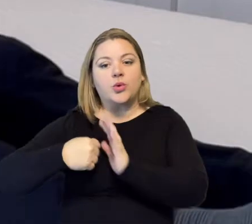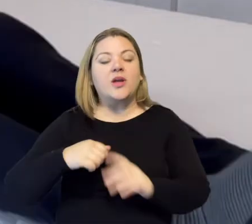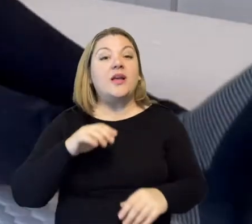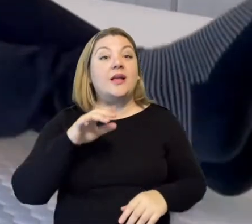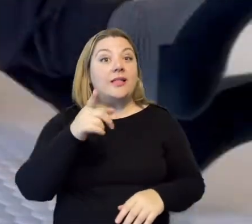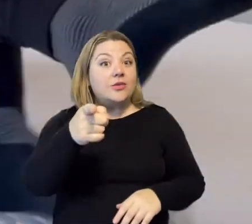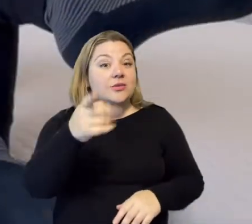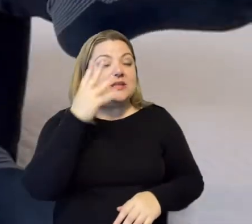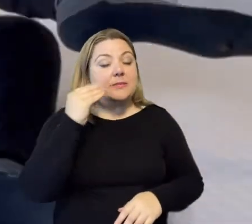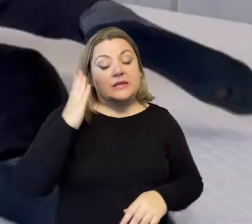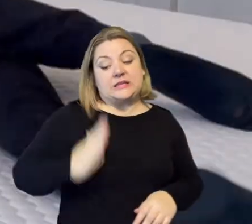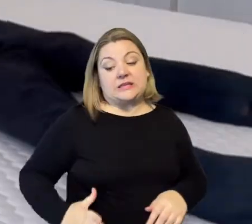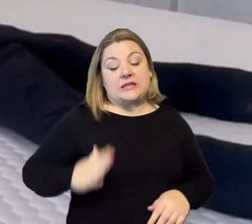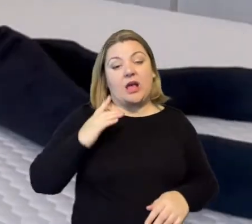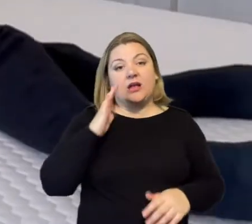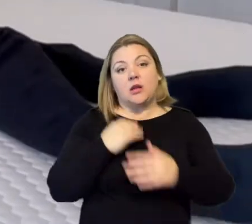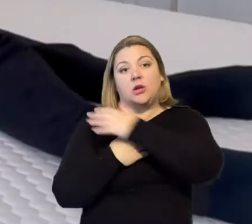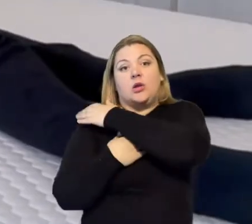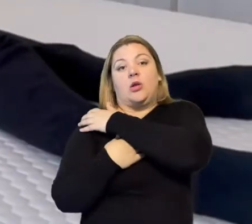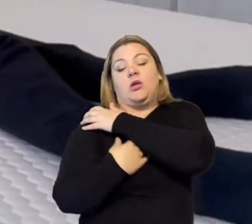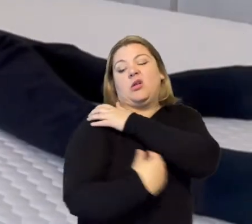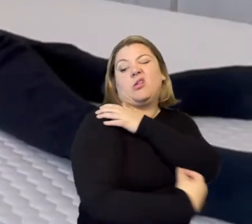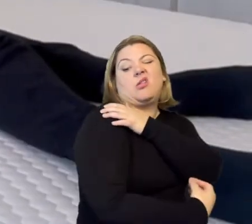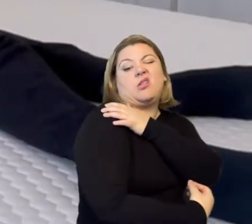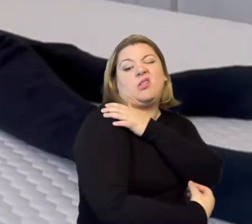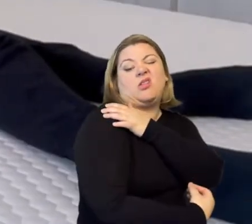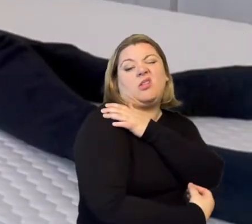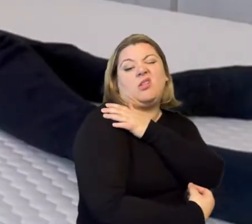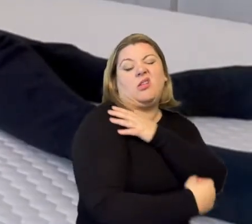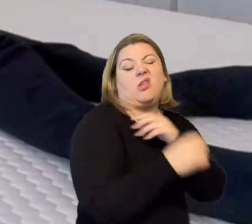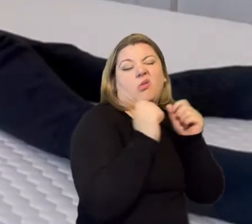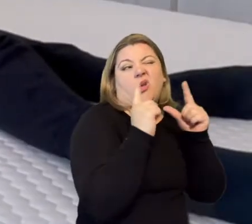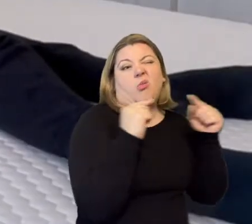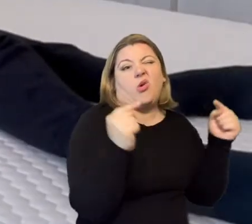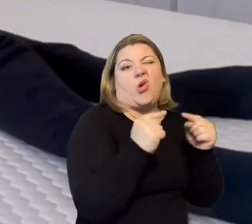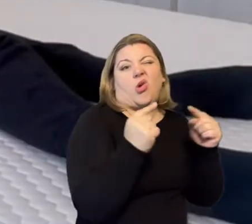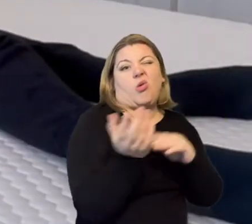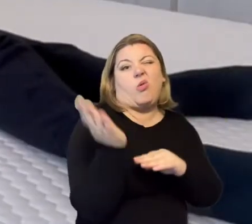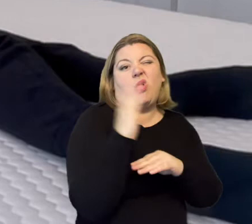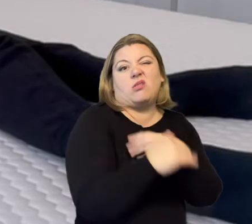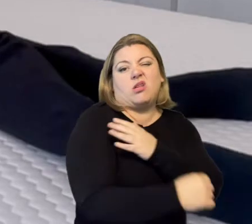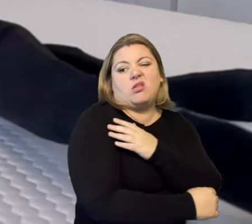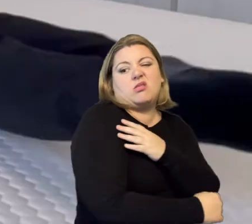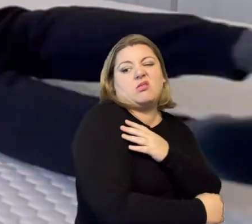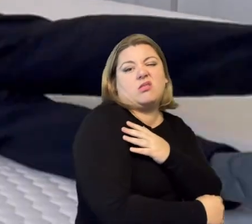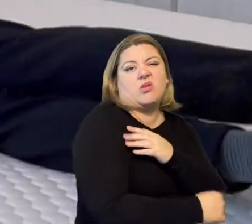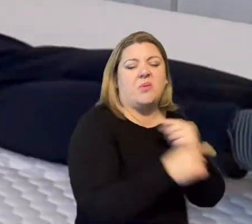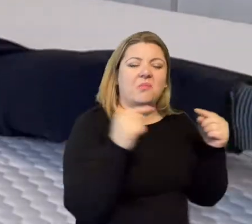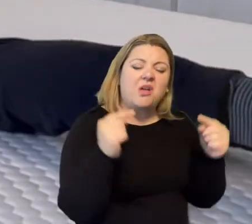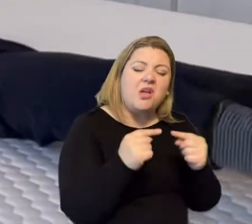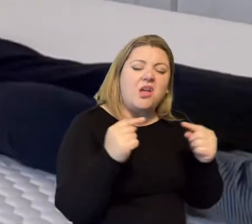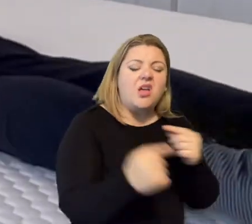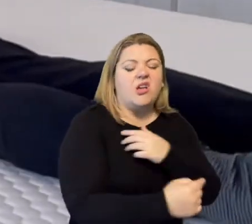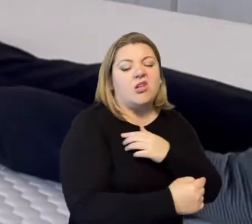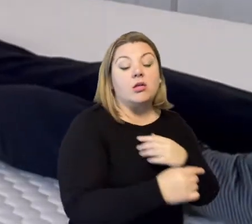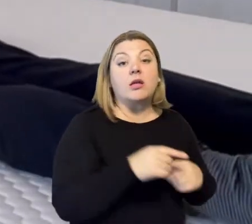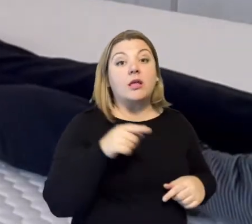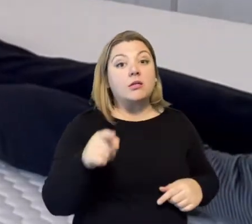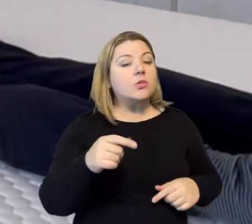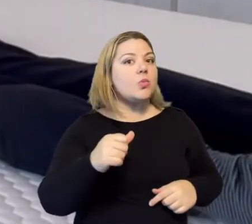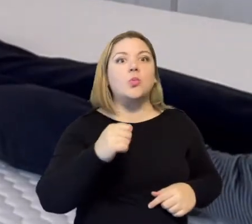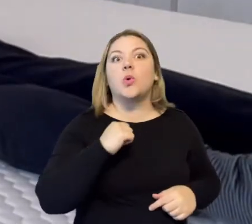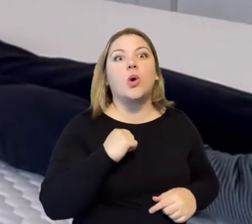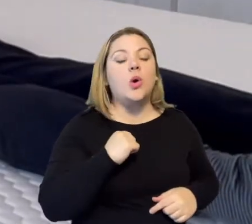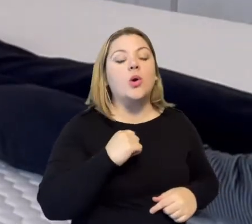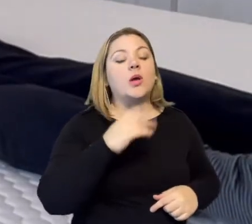side, where a lot of times you'll get like the mattress pushing up into your shoulder, or you'll get shoulder pain or hip pain, things like